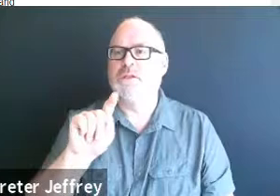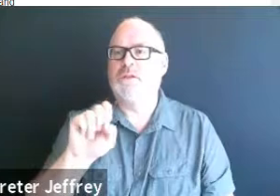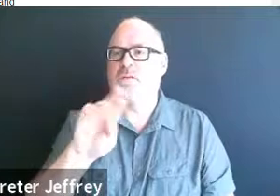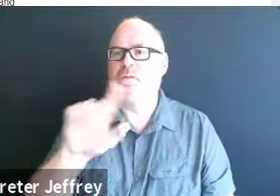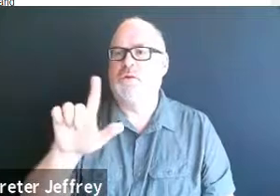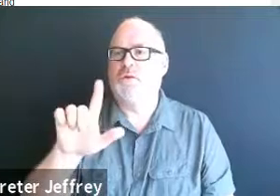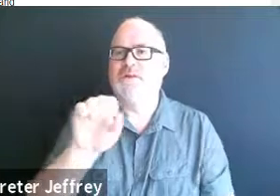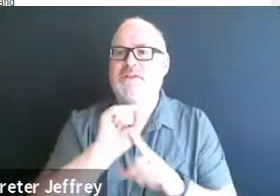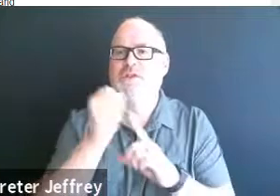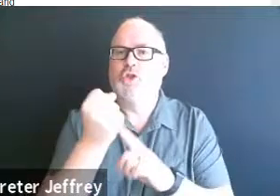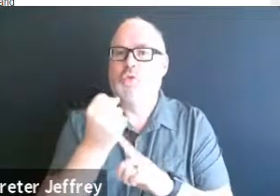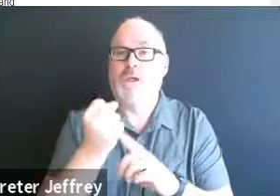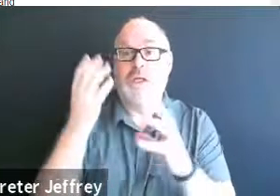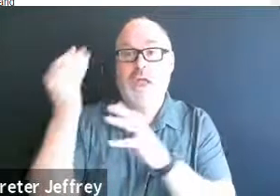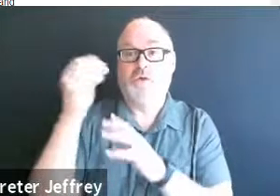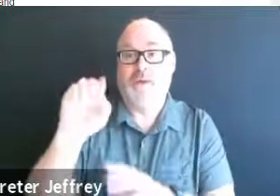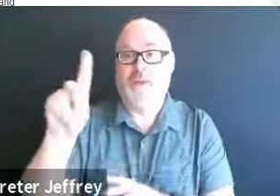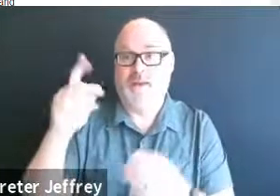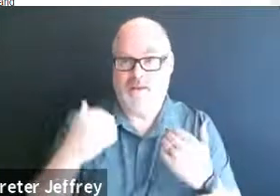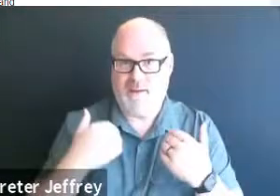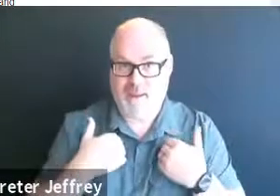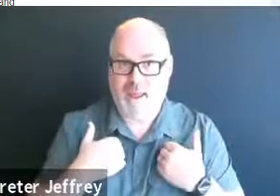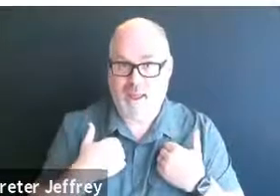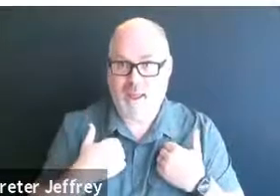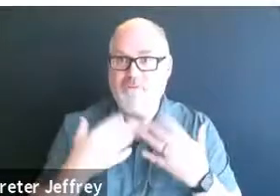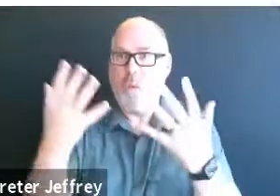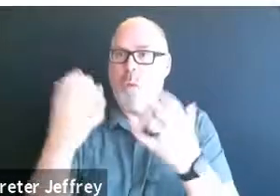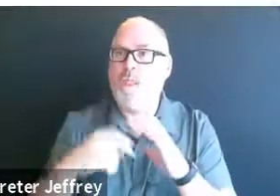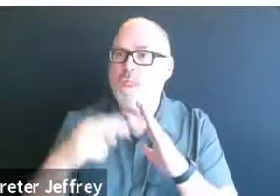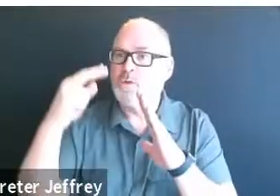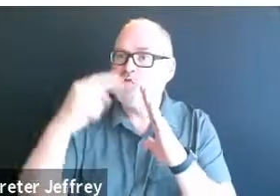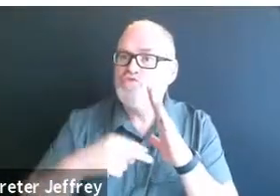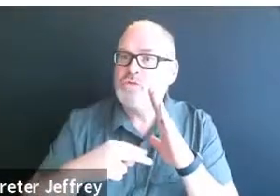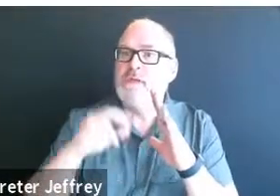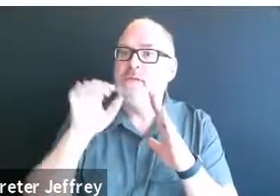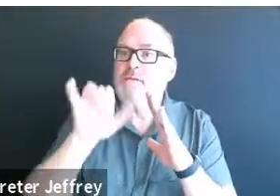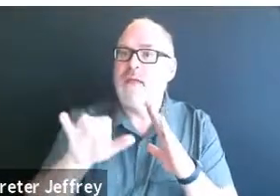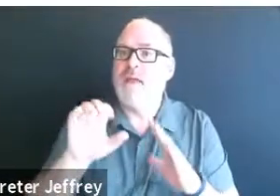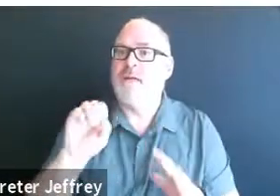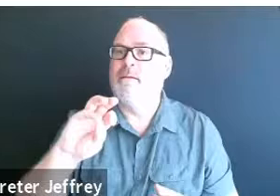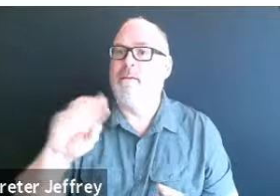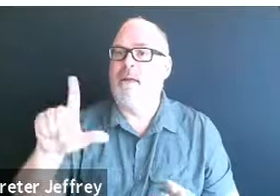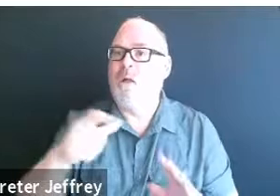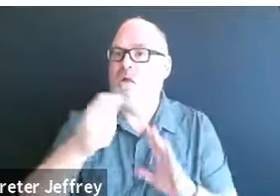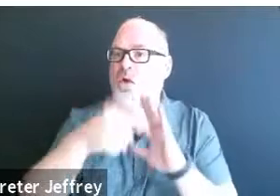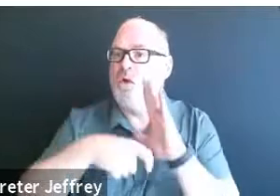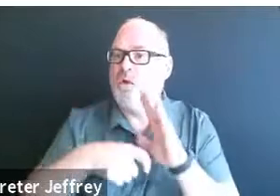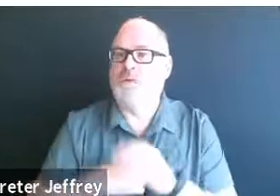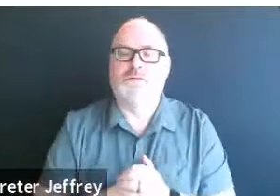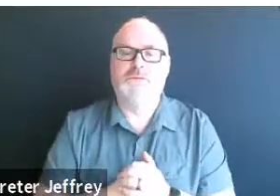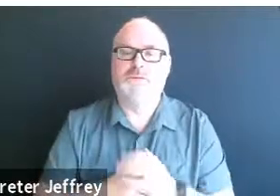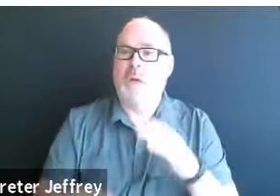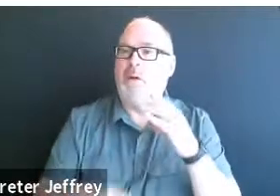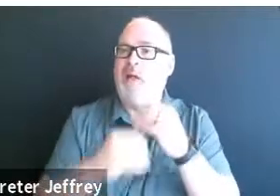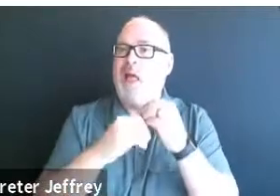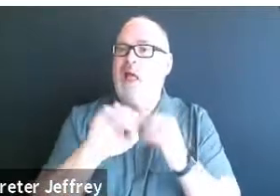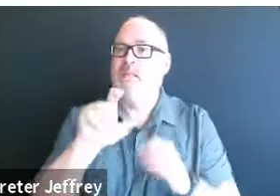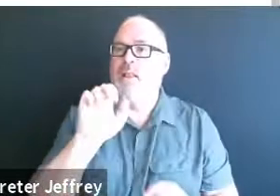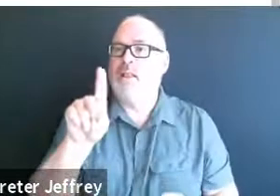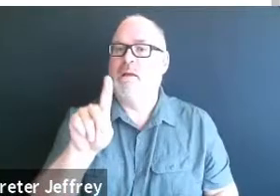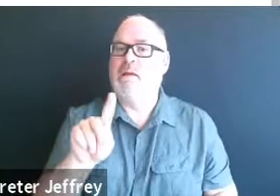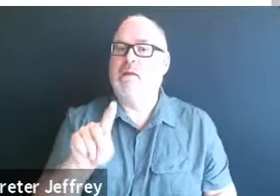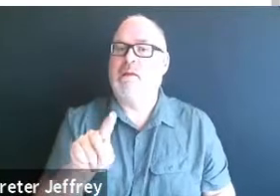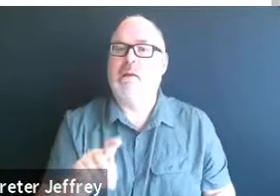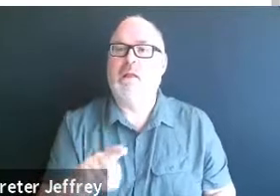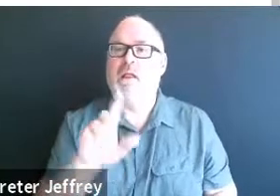I have an external link. I'd love them to my students to look at Purdue OWL. So I'm going to link here. And this is what I would like the